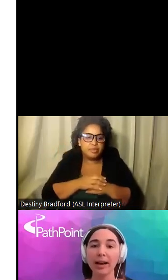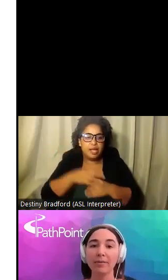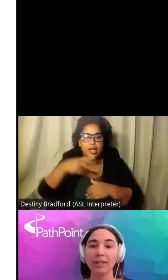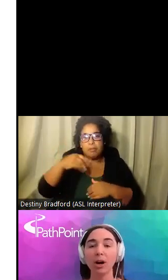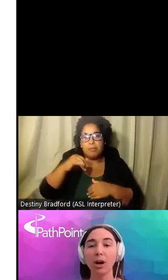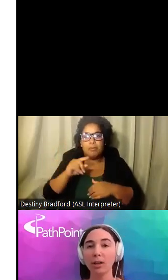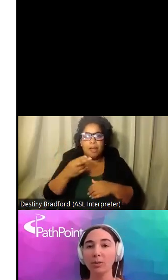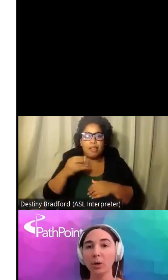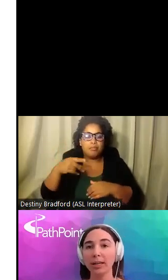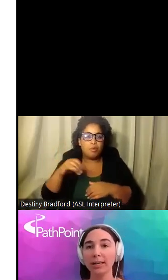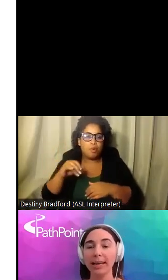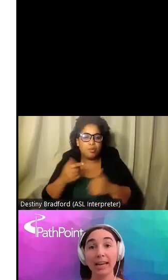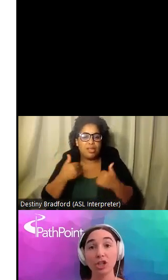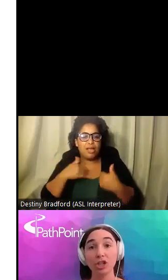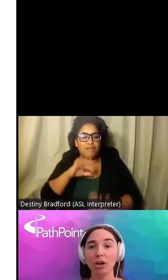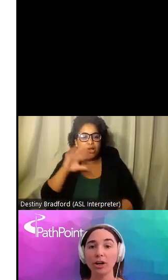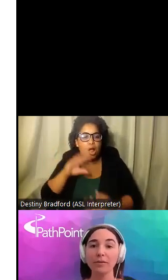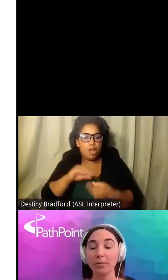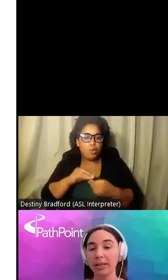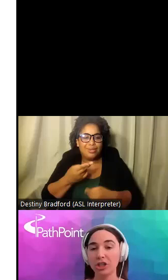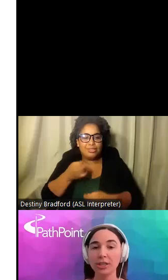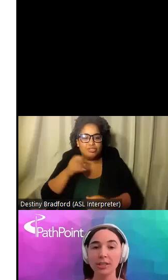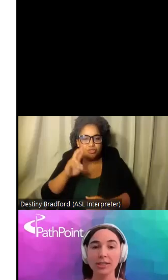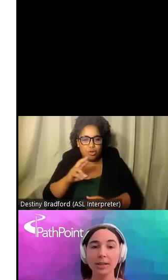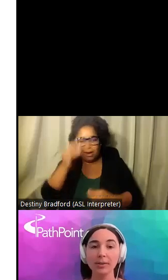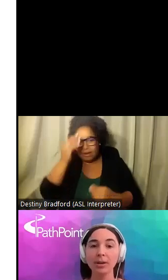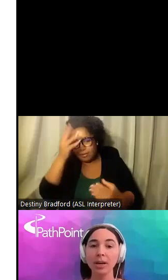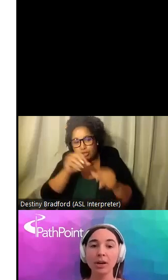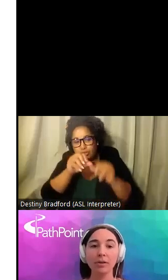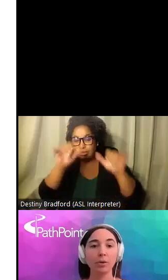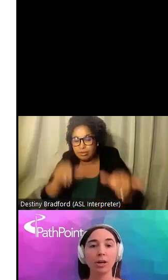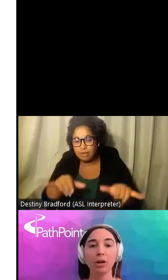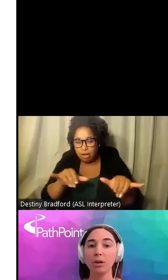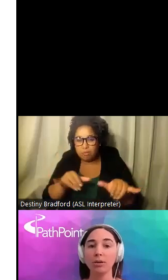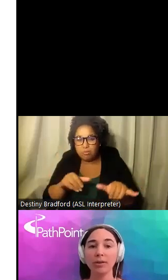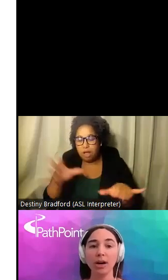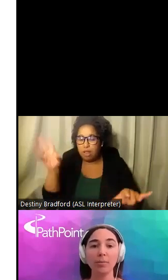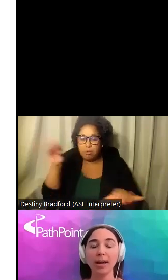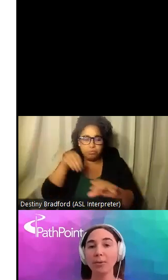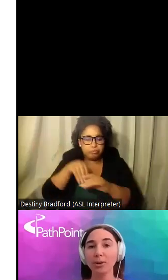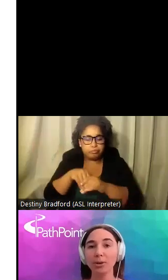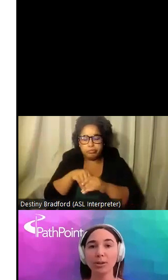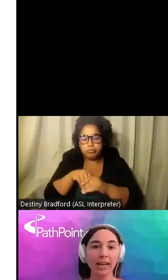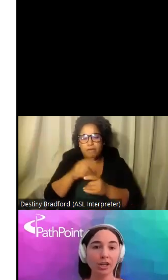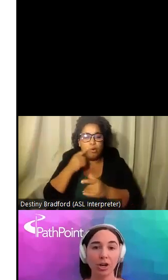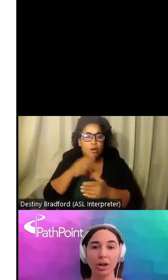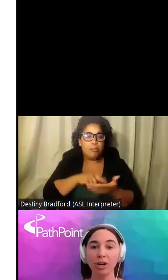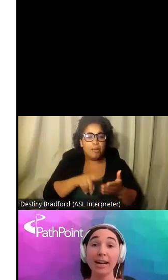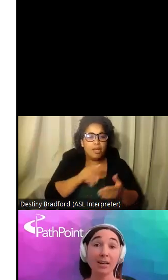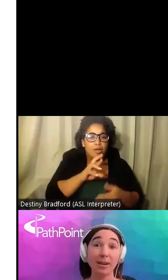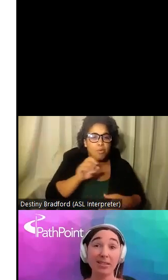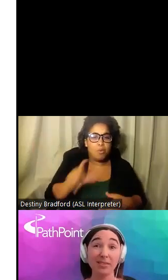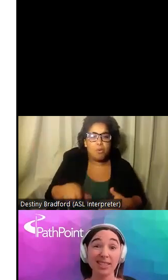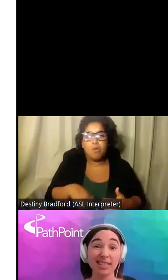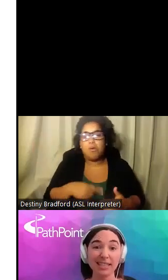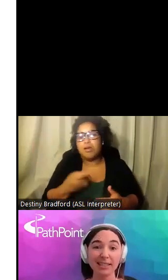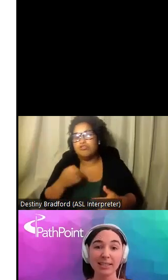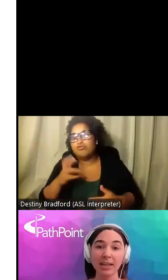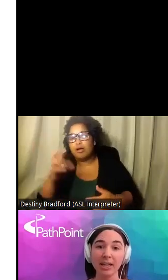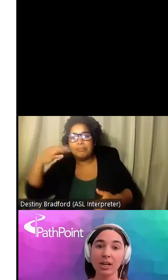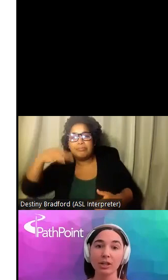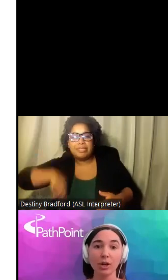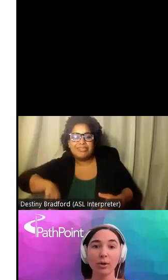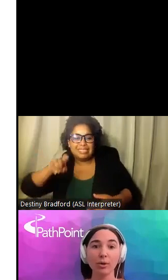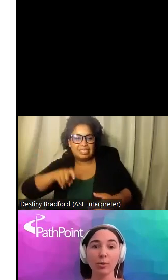we have an all-in-one HR information system for all of our payroll, HR, and benefits